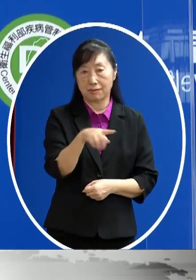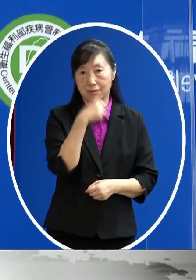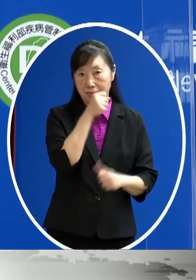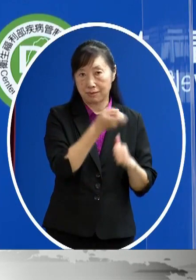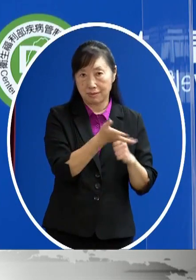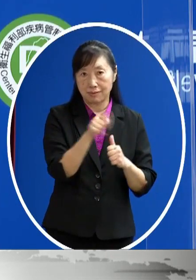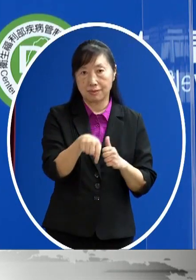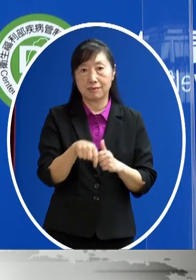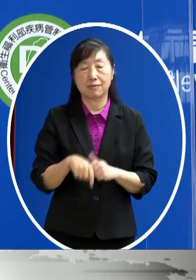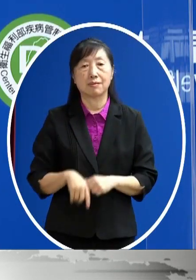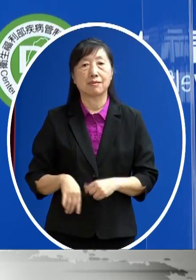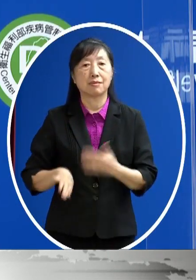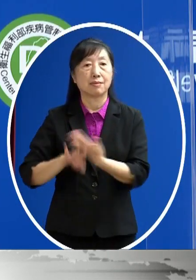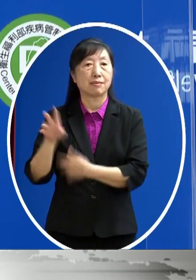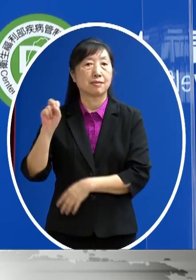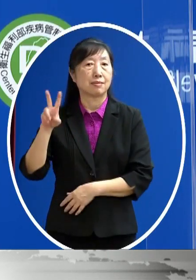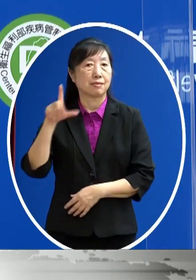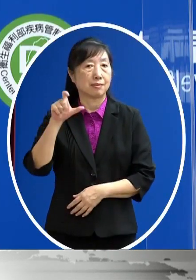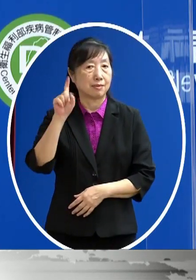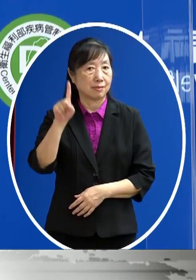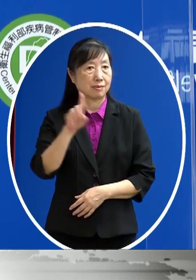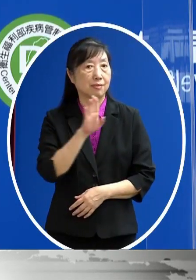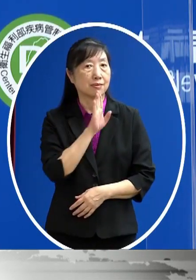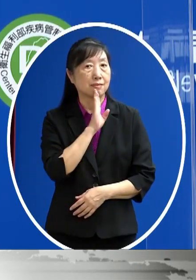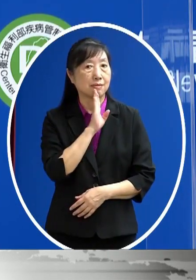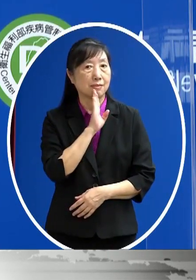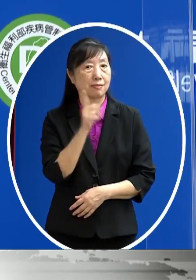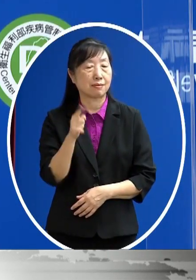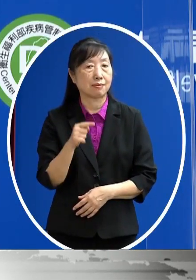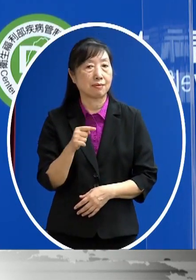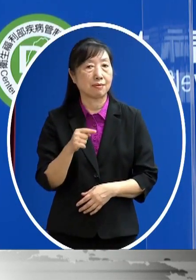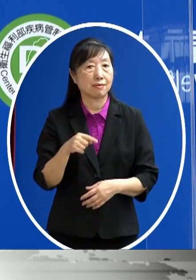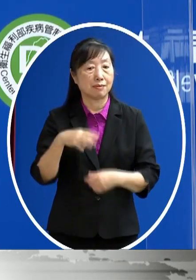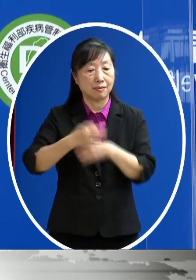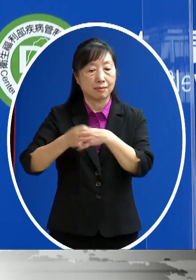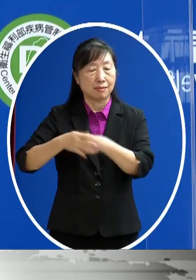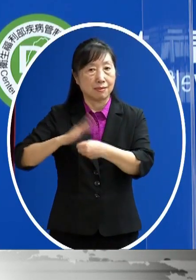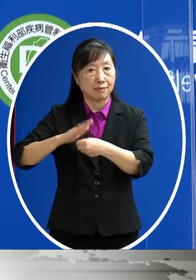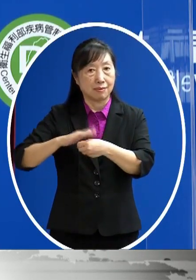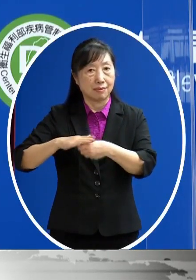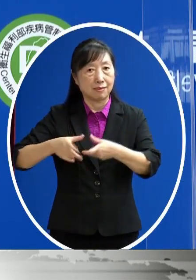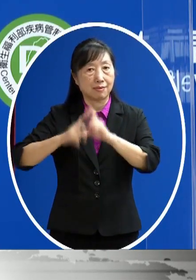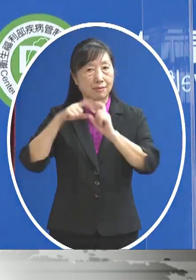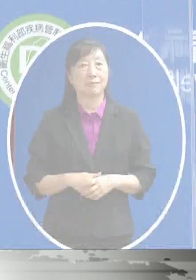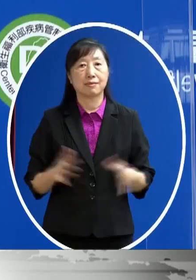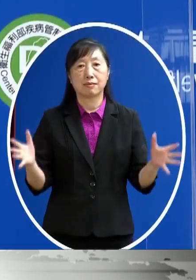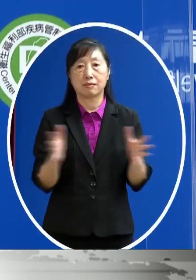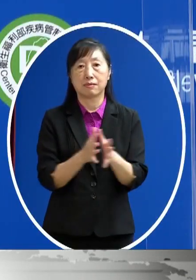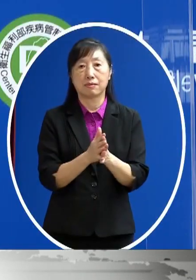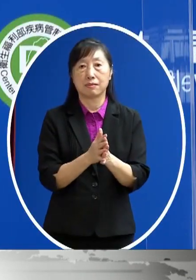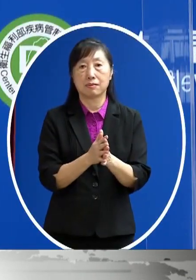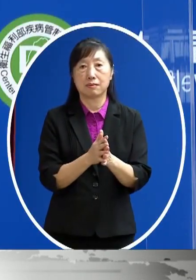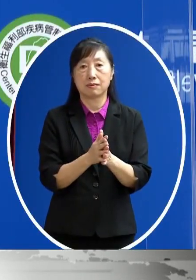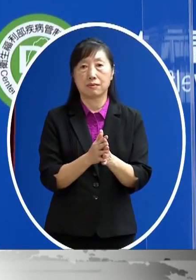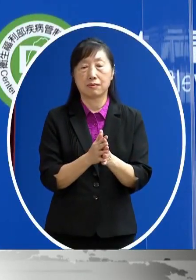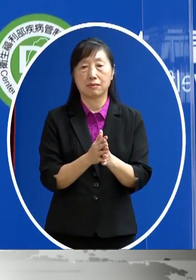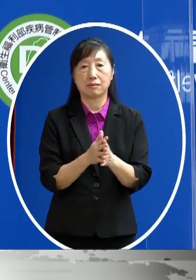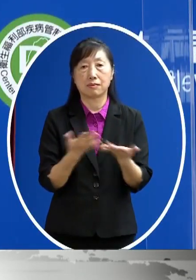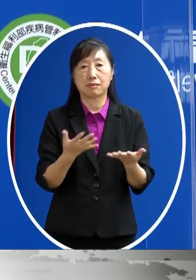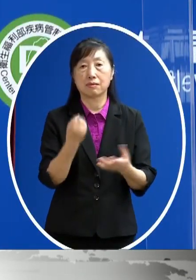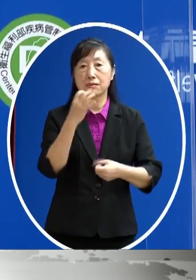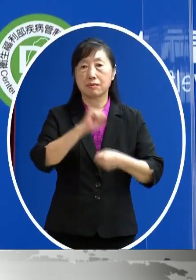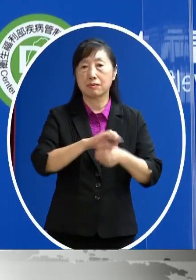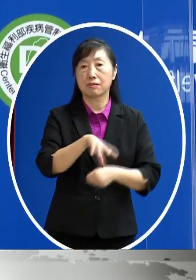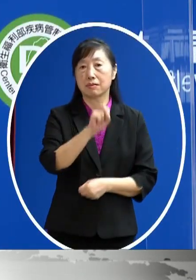Today, we have 281 local cases plus 261 cases from the backlog and 2 more imported cases for a total